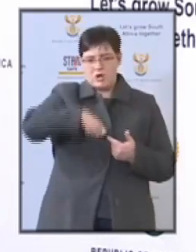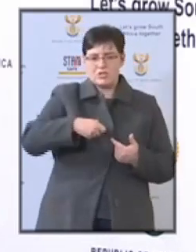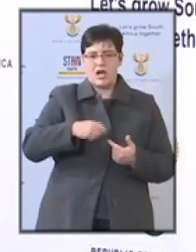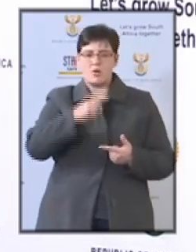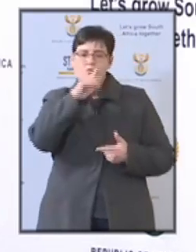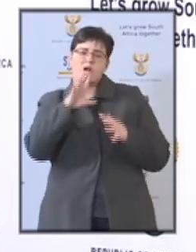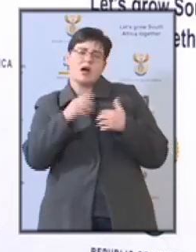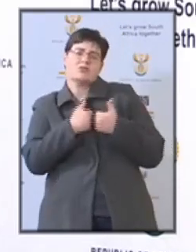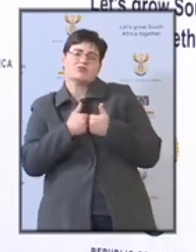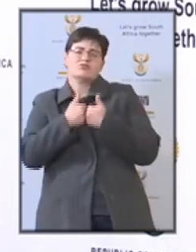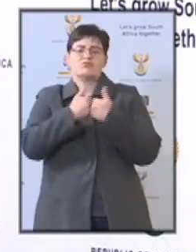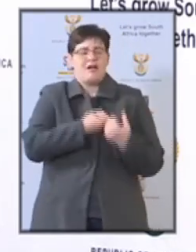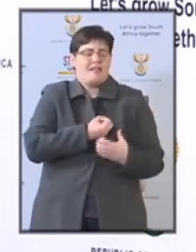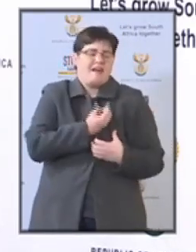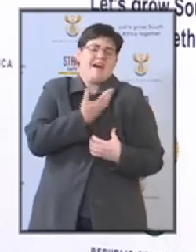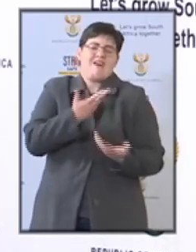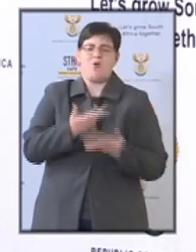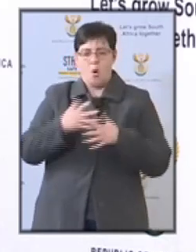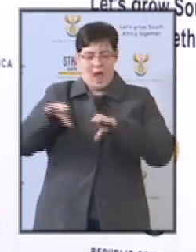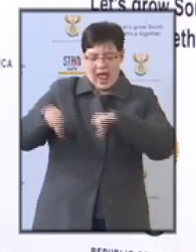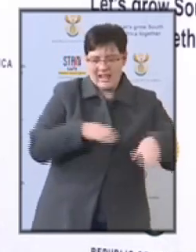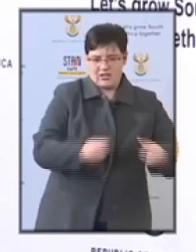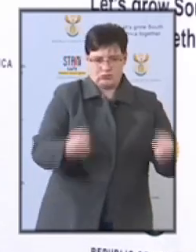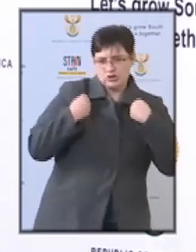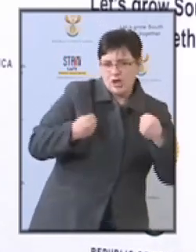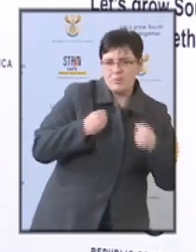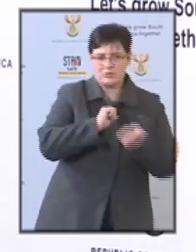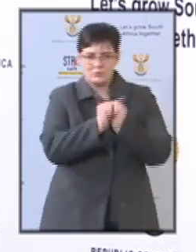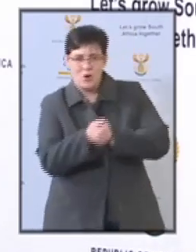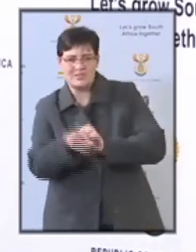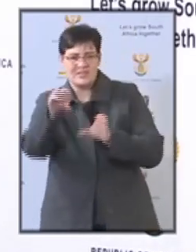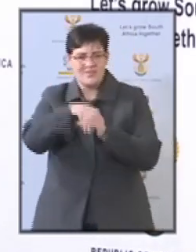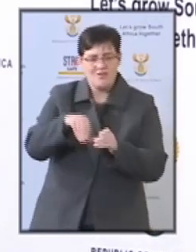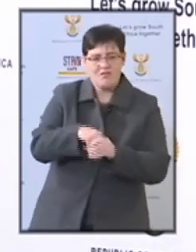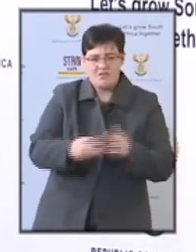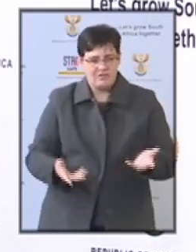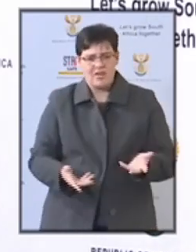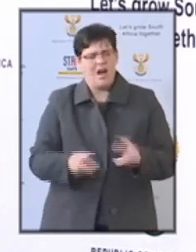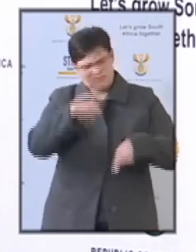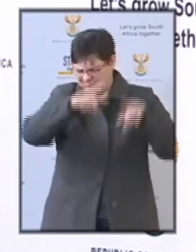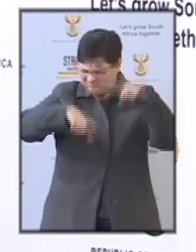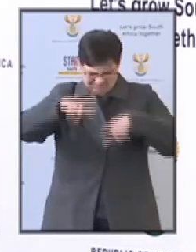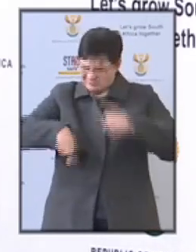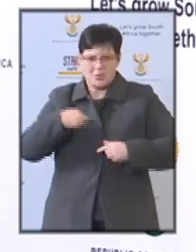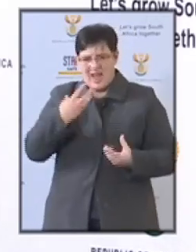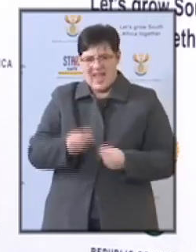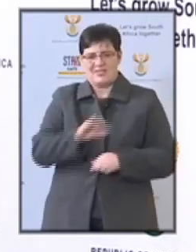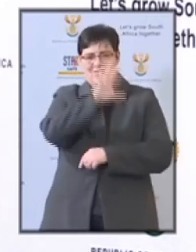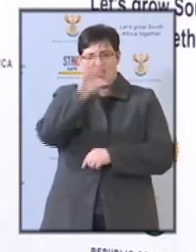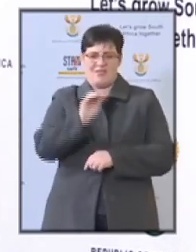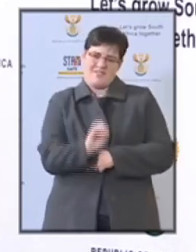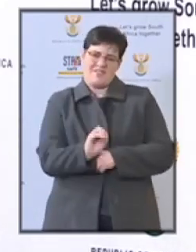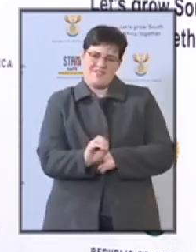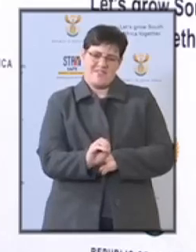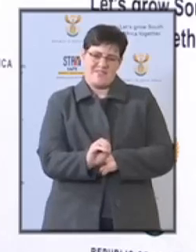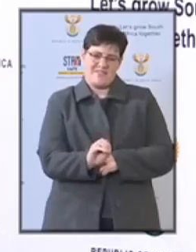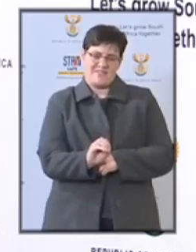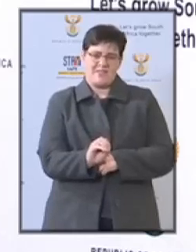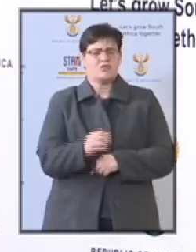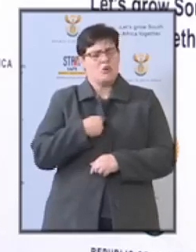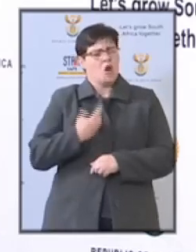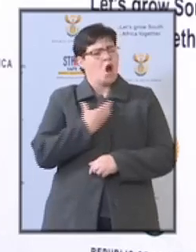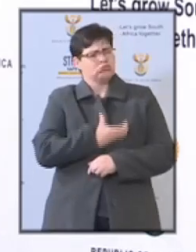loves romance, or you are an active person that in terms of sports, we do have all that in terms of the product. So we